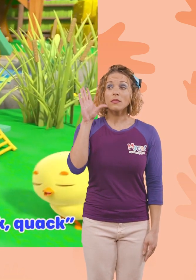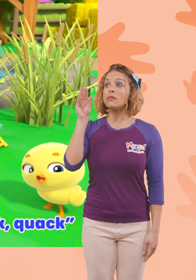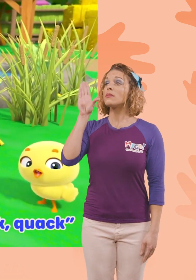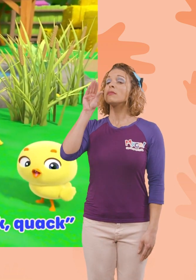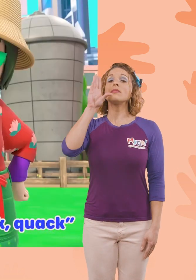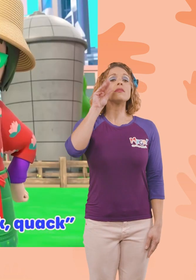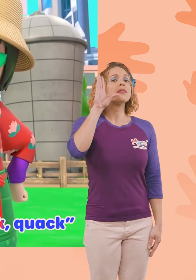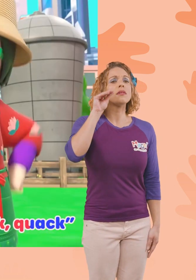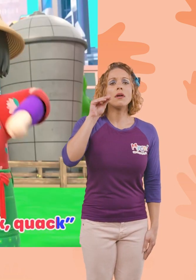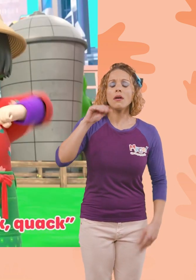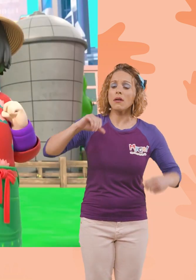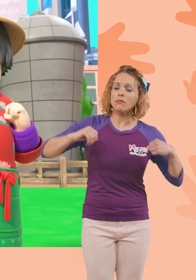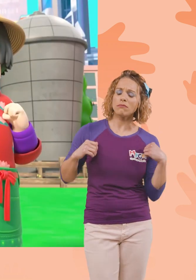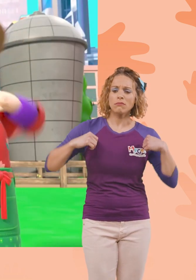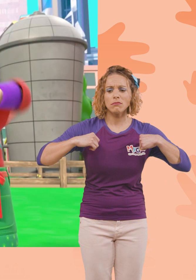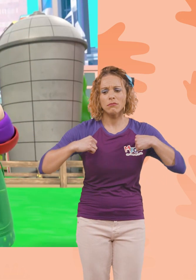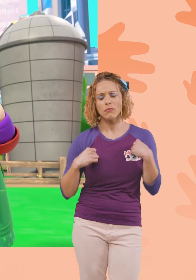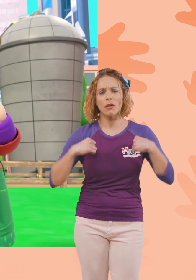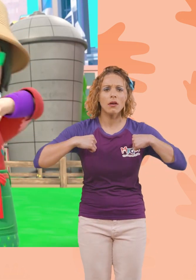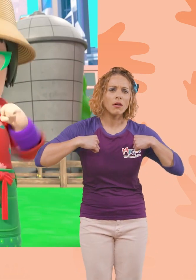duck said quack, quack, quack, quack. Quack, quack, quack,